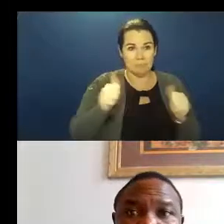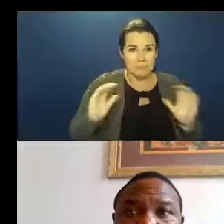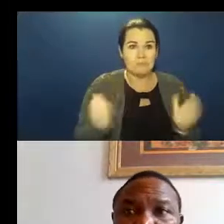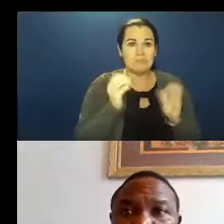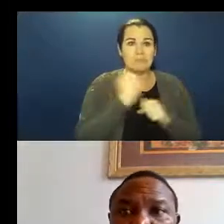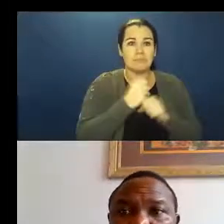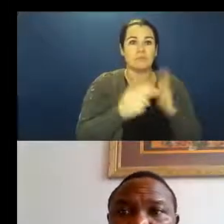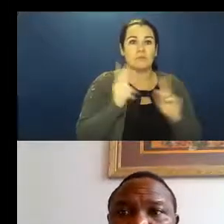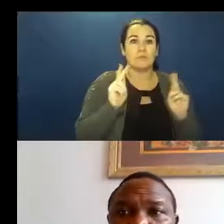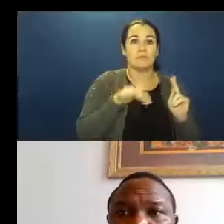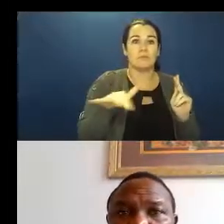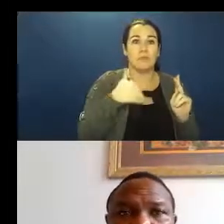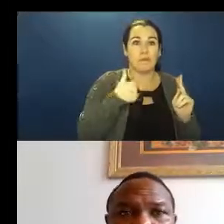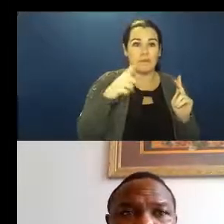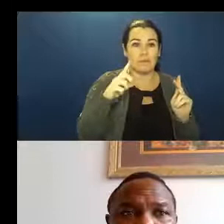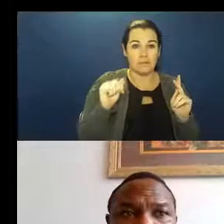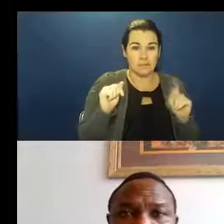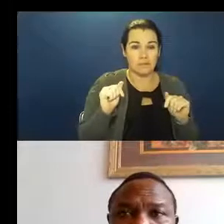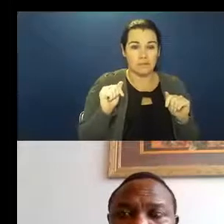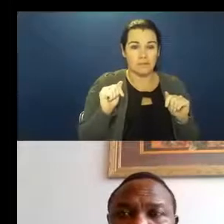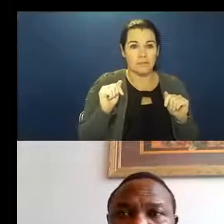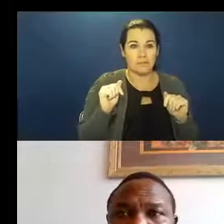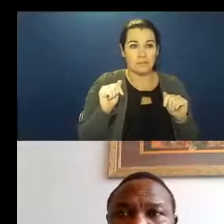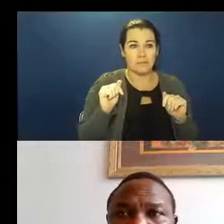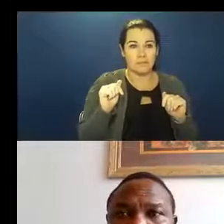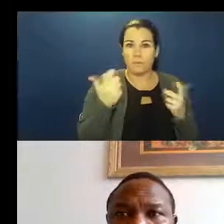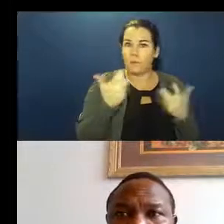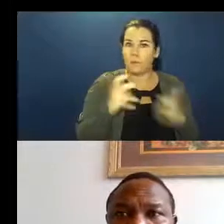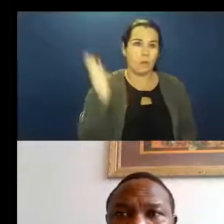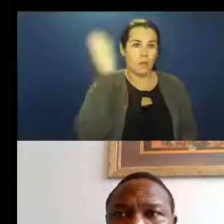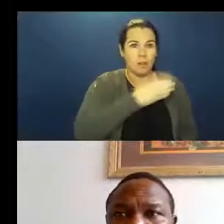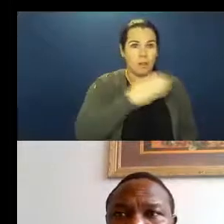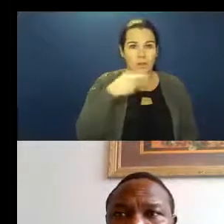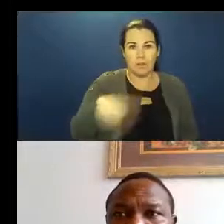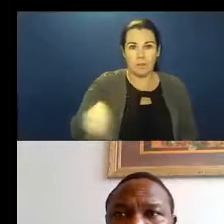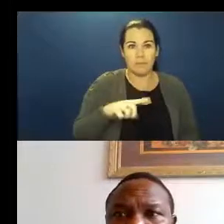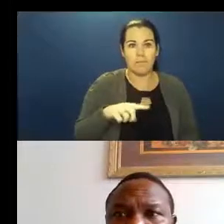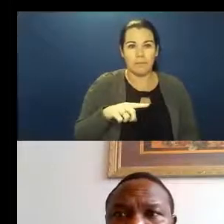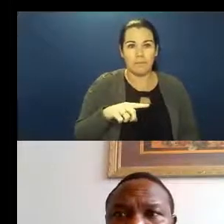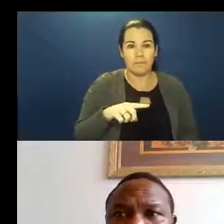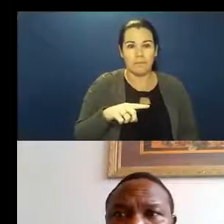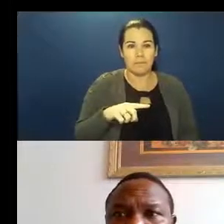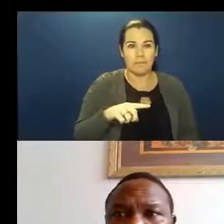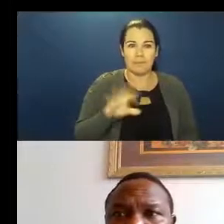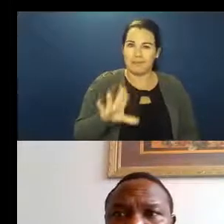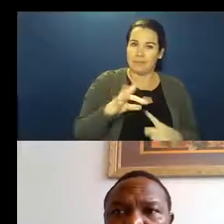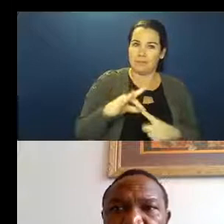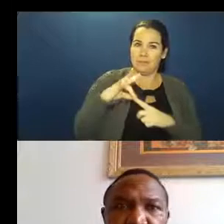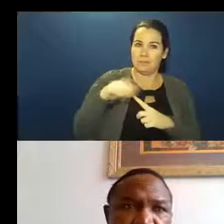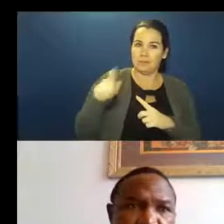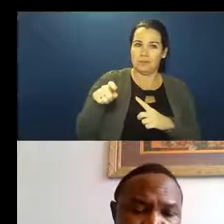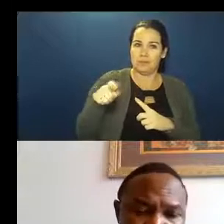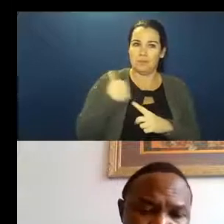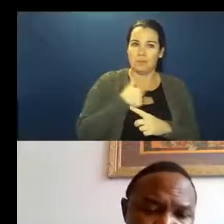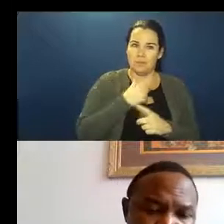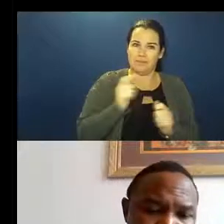individuals with disabilities are not forgotten and their special needs are